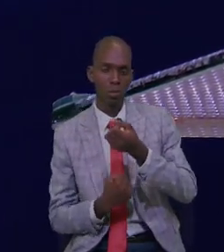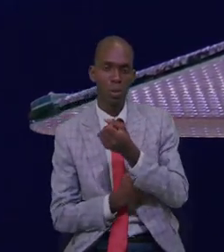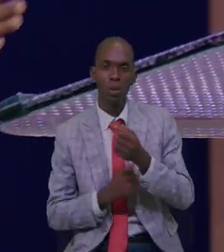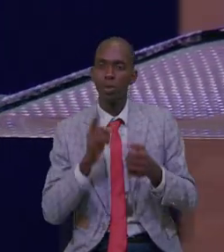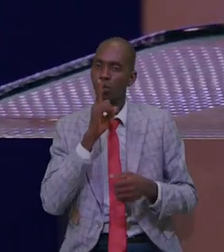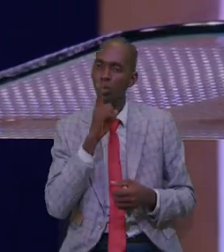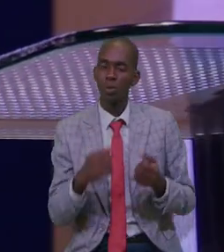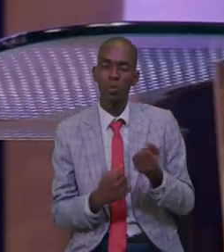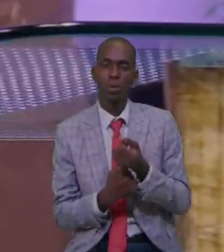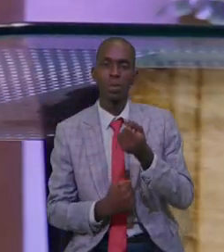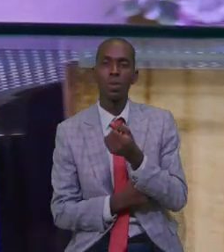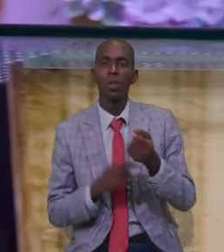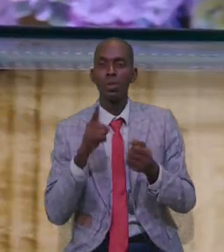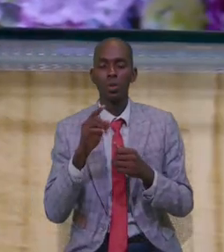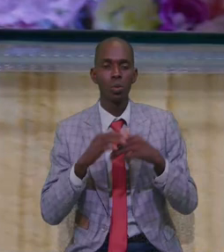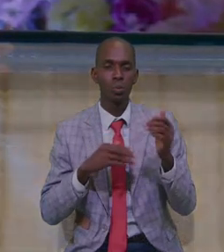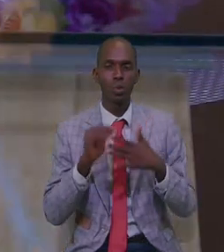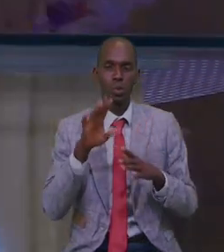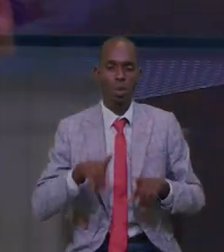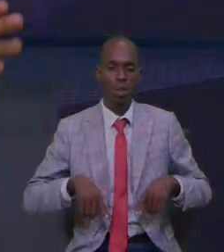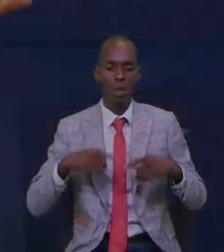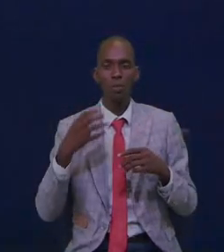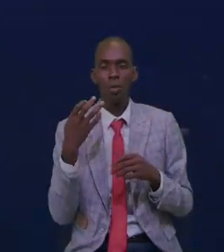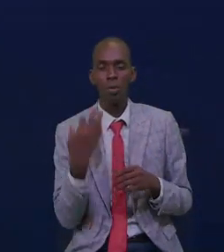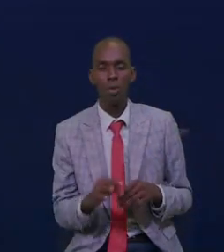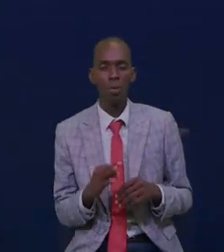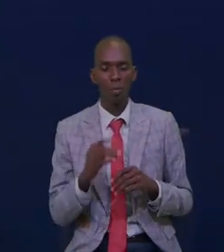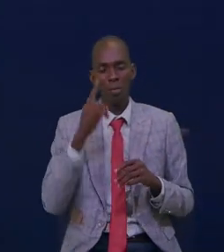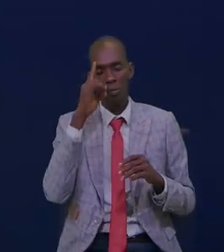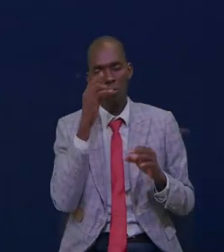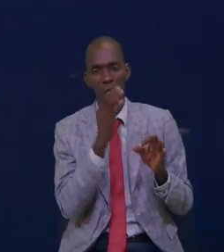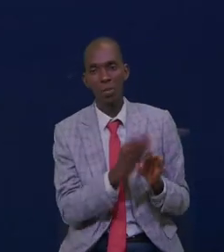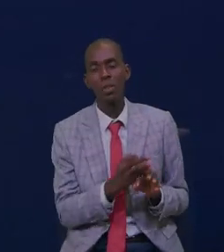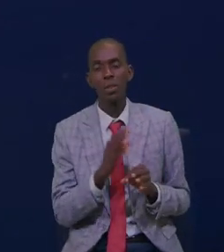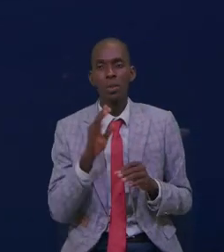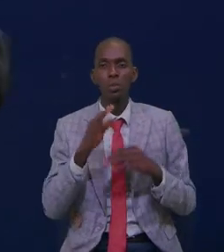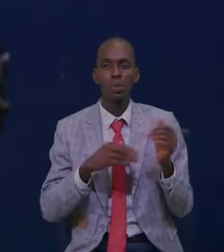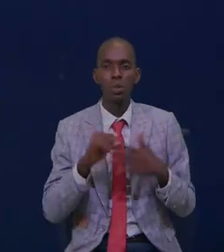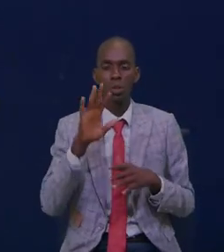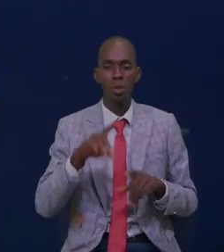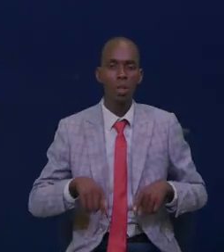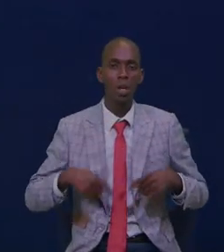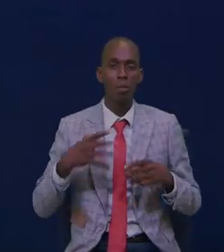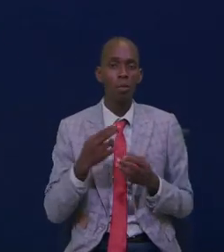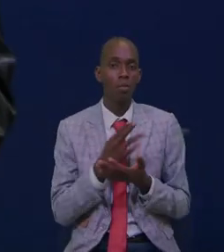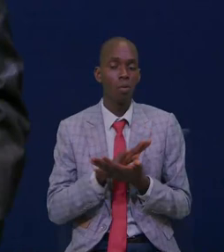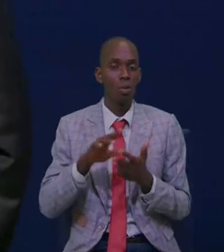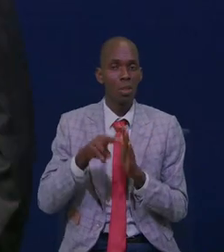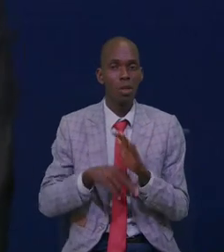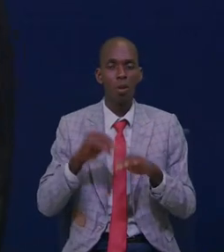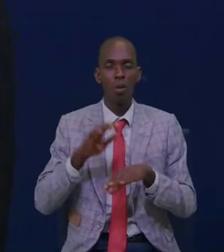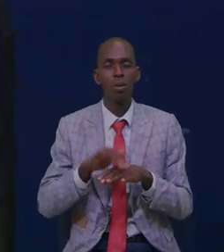you build your life of faith, you build your life of holiness on